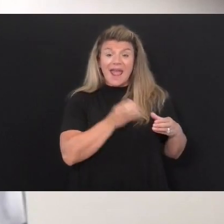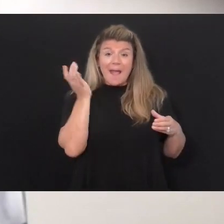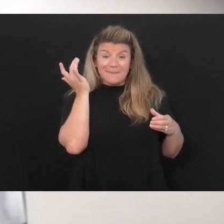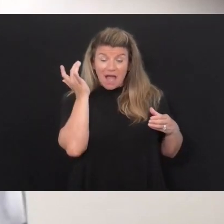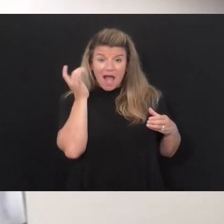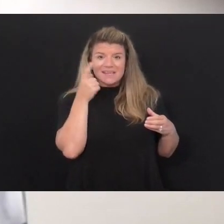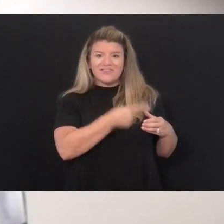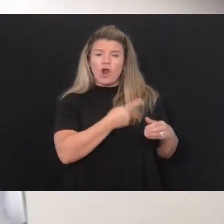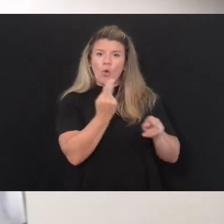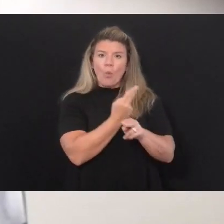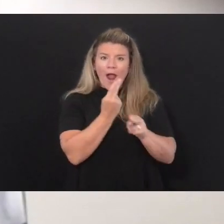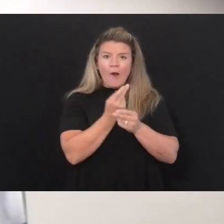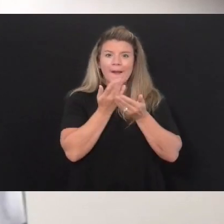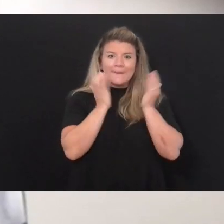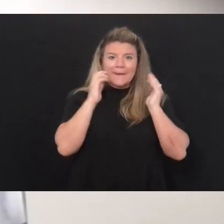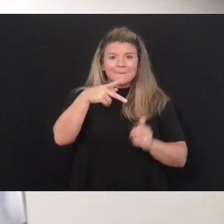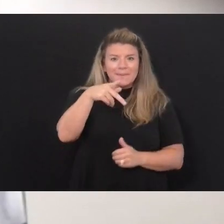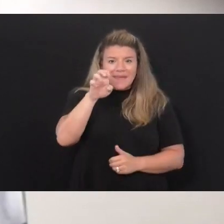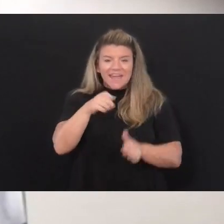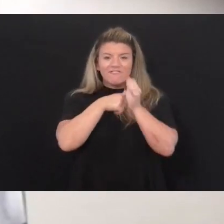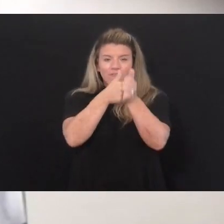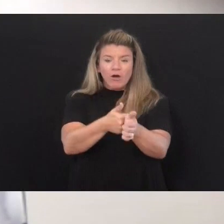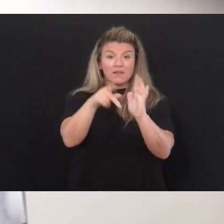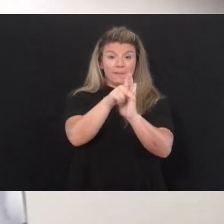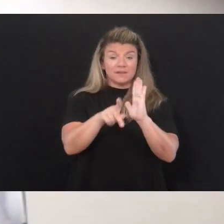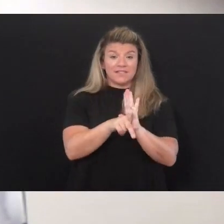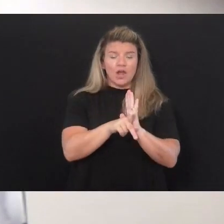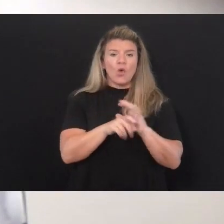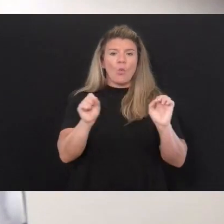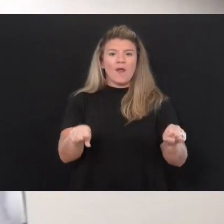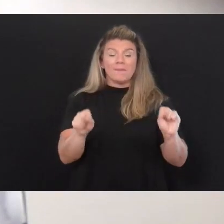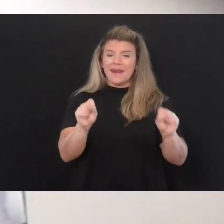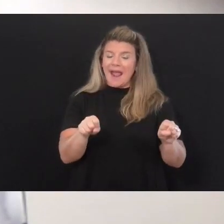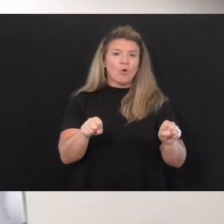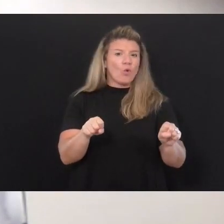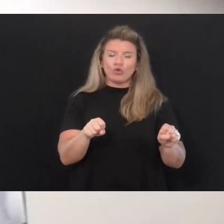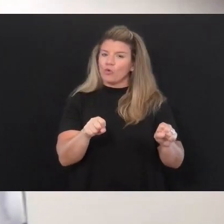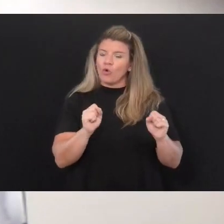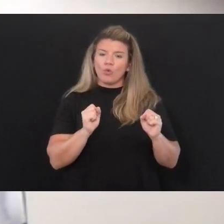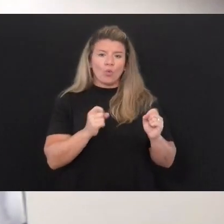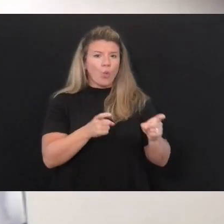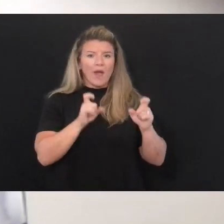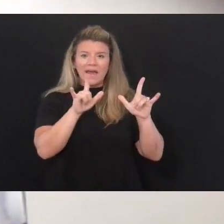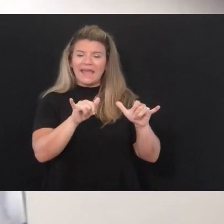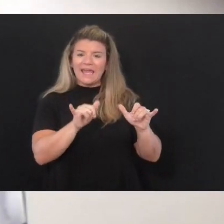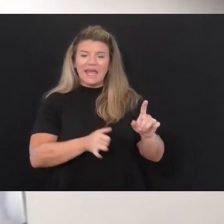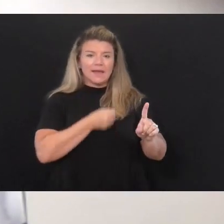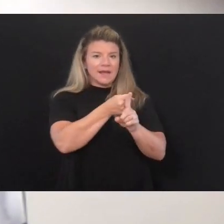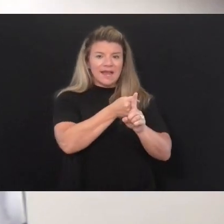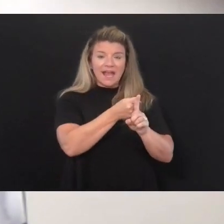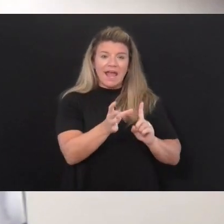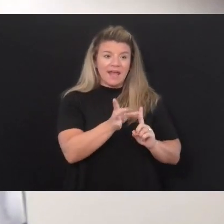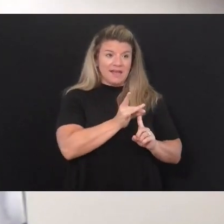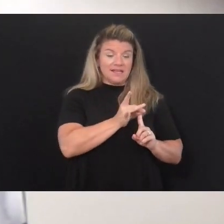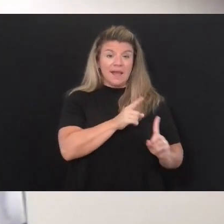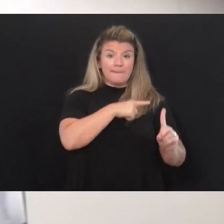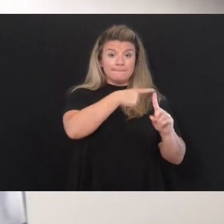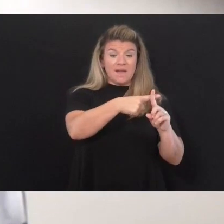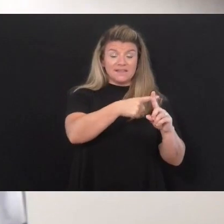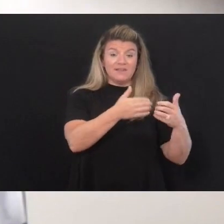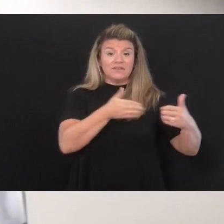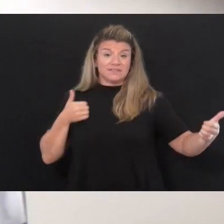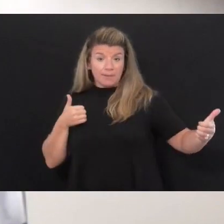today. In the initial phase, we know that if we don't do things today, 12 days later, we're likely